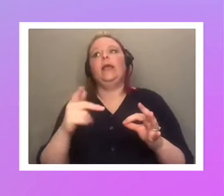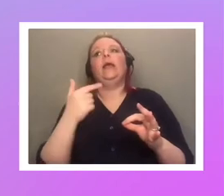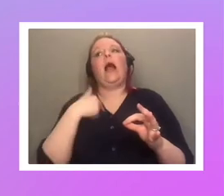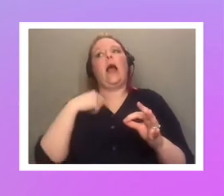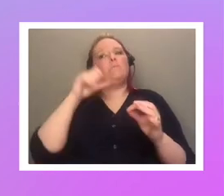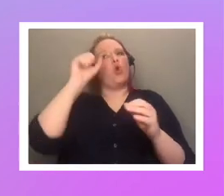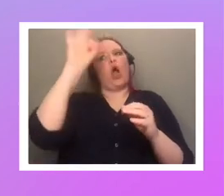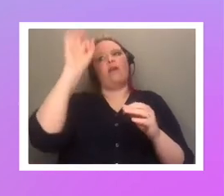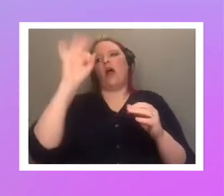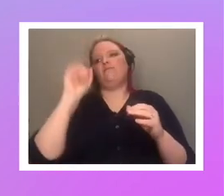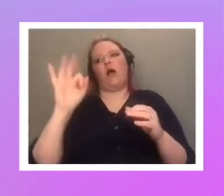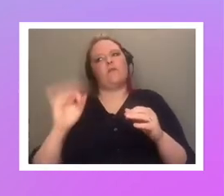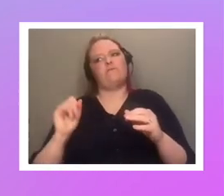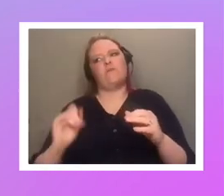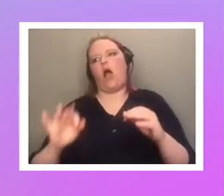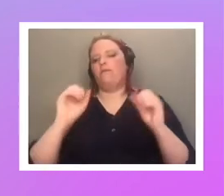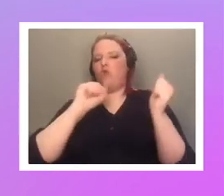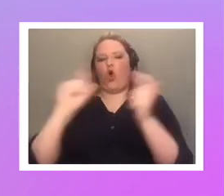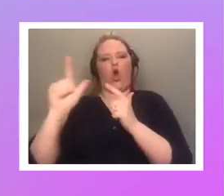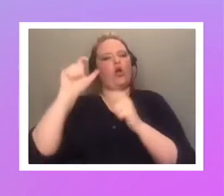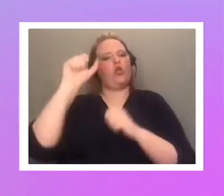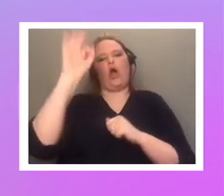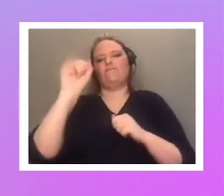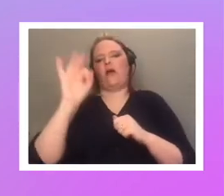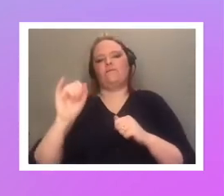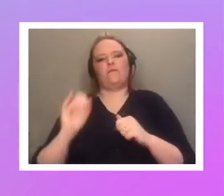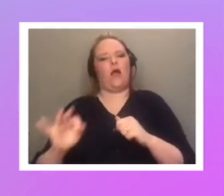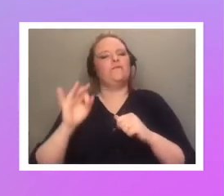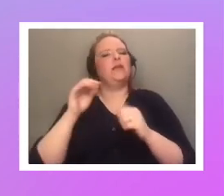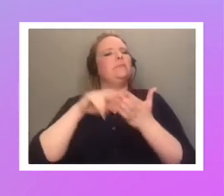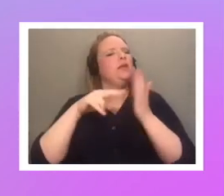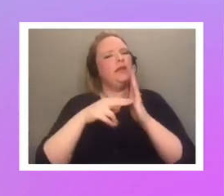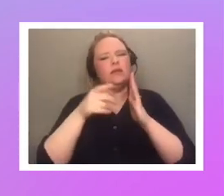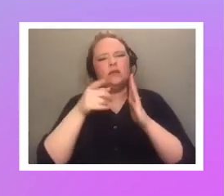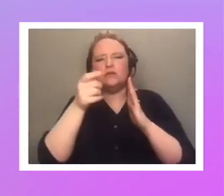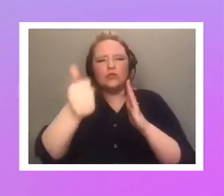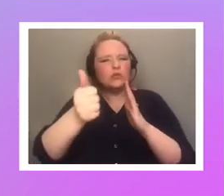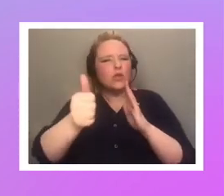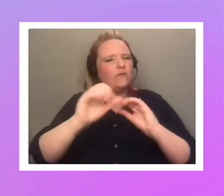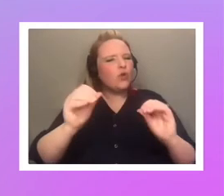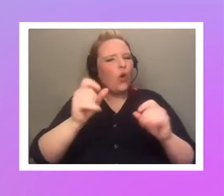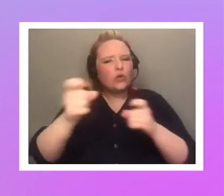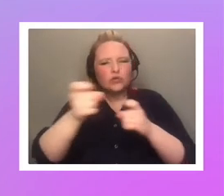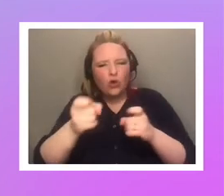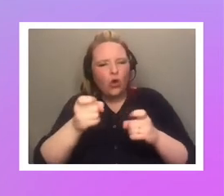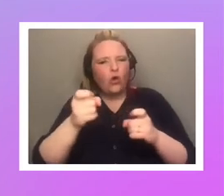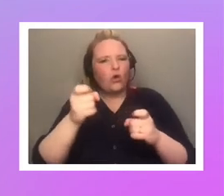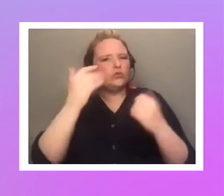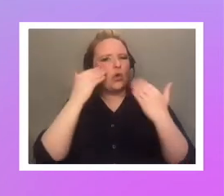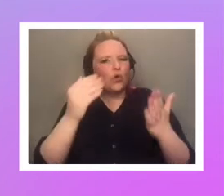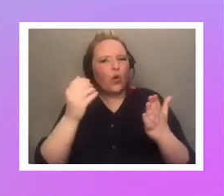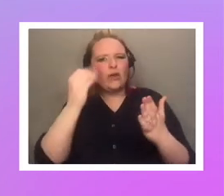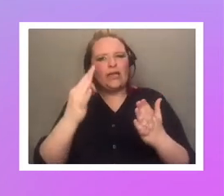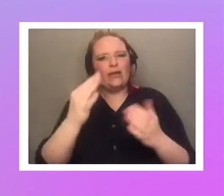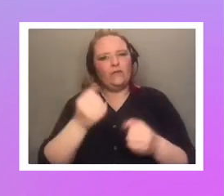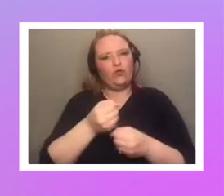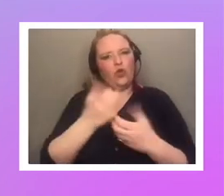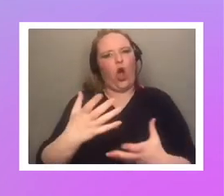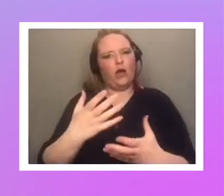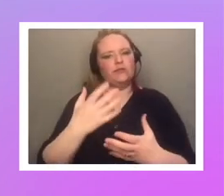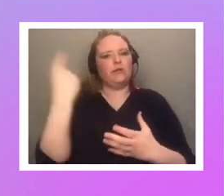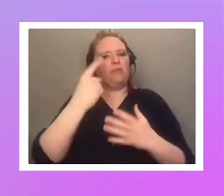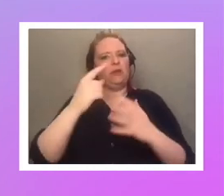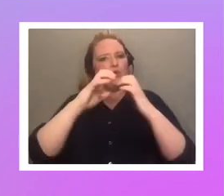off, stop it all, you have no control or even way to know if like you've caused things to break or